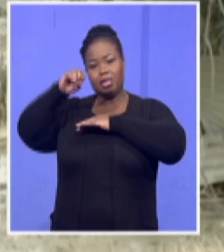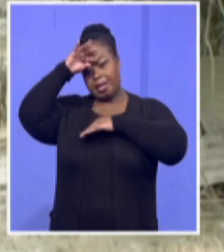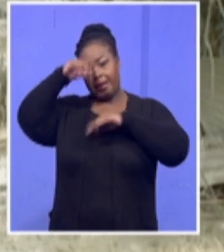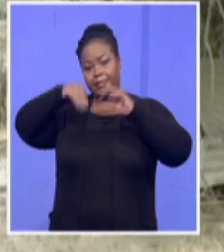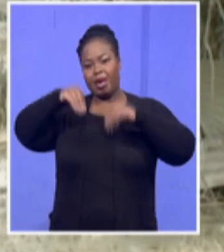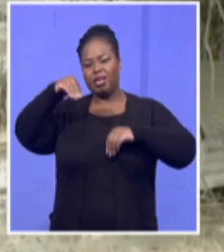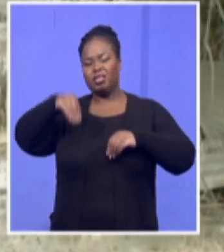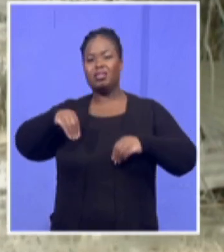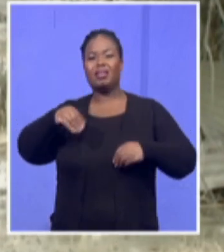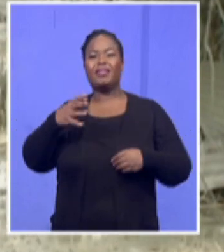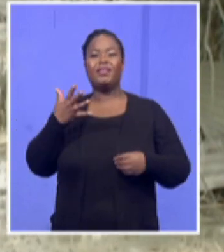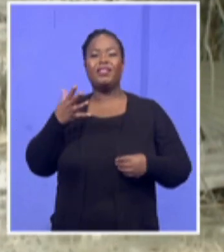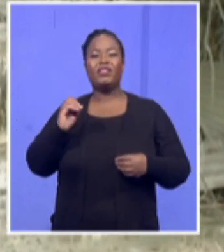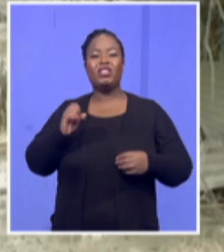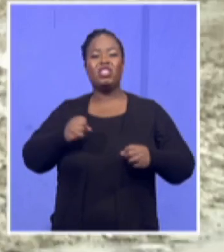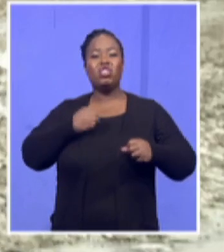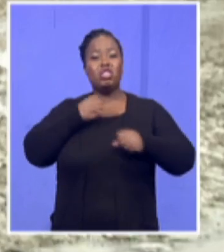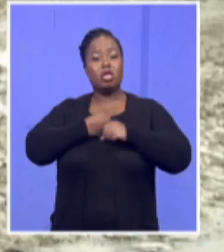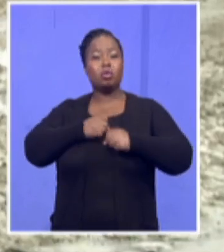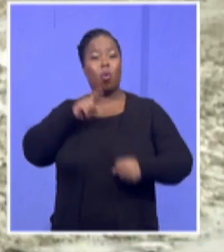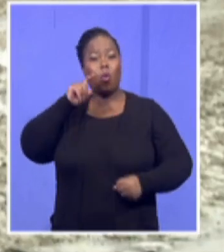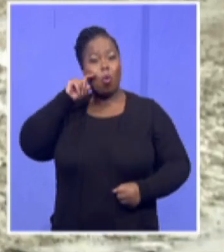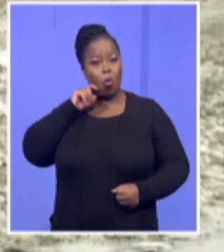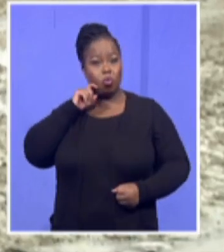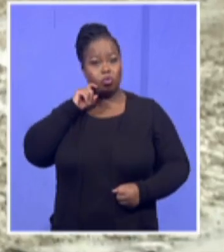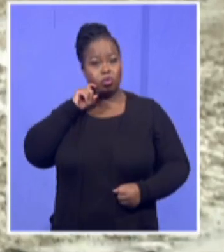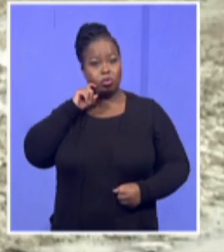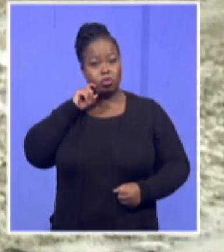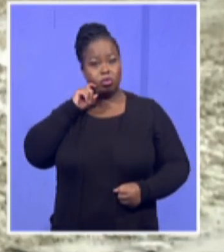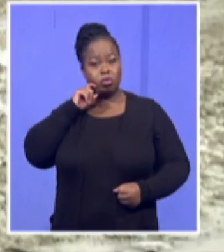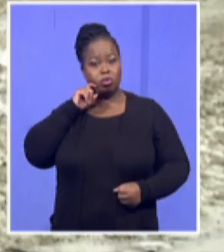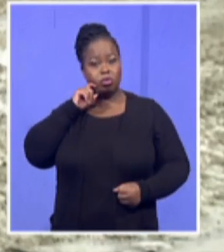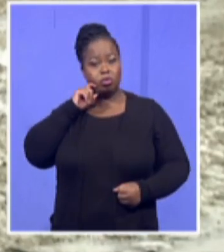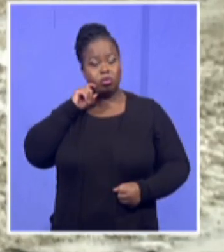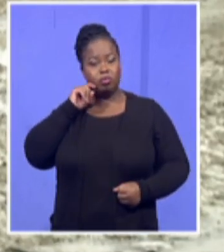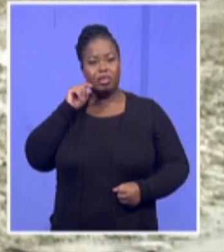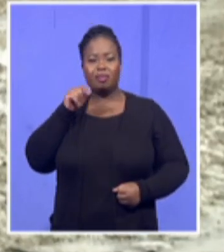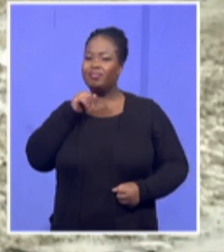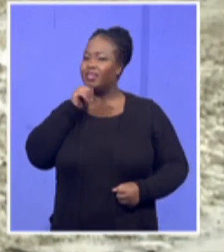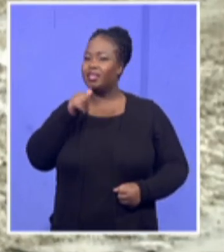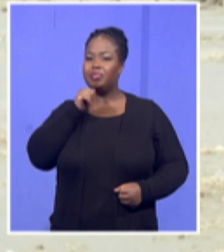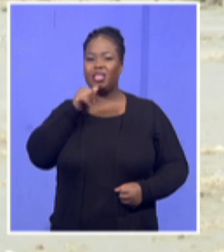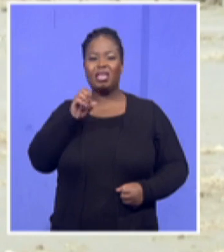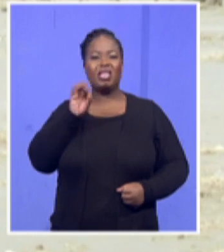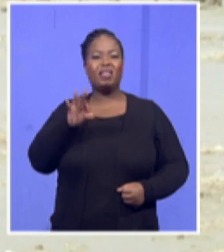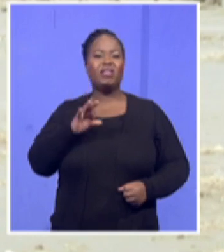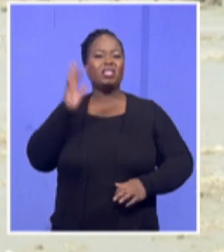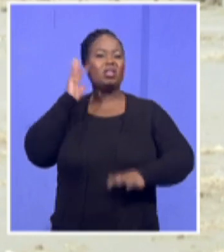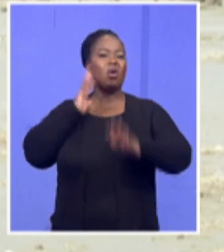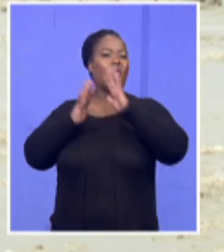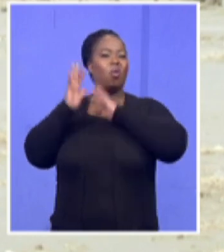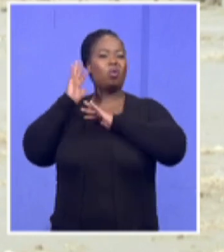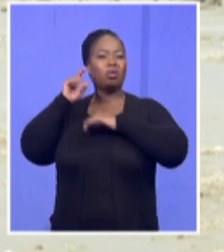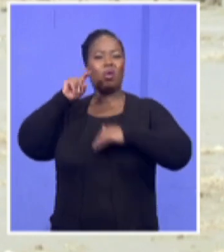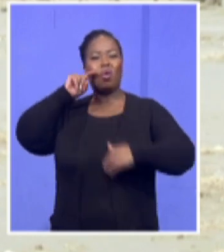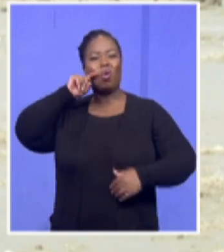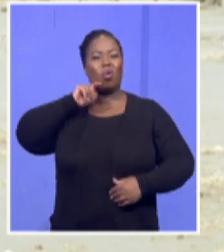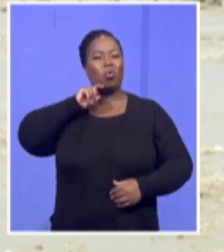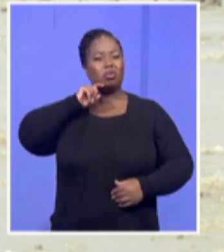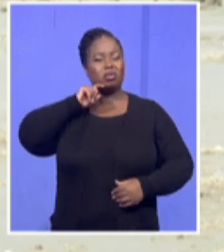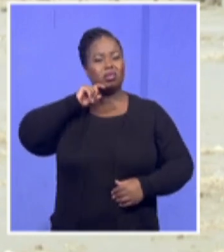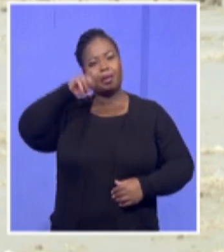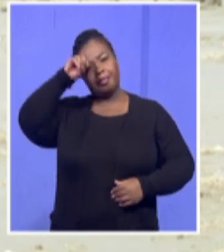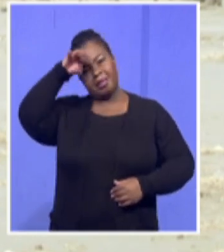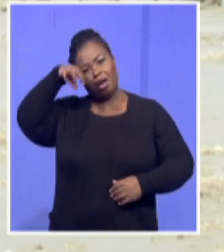50 years old, again, even if it's an old historic dump, and even more so if it's a new